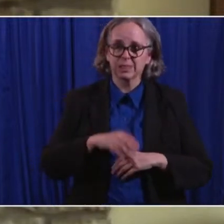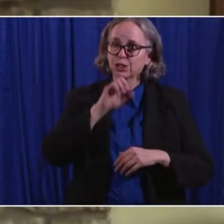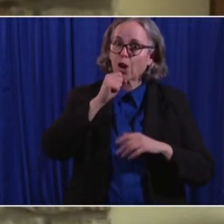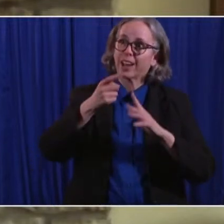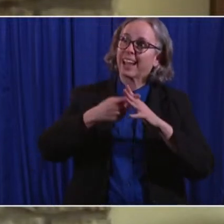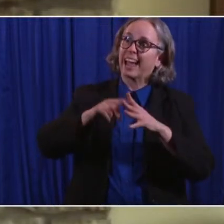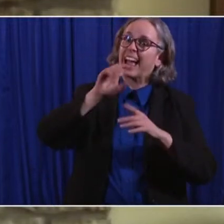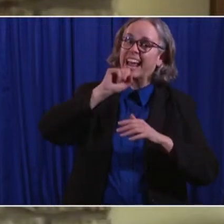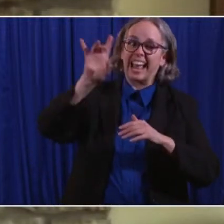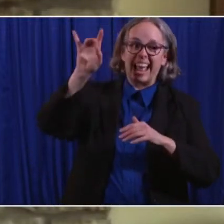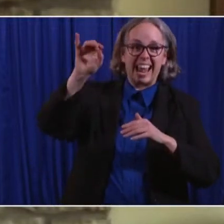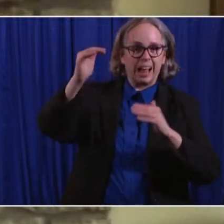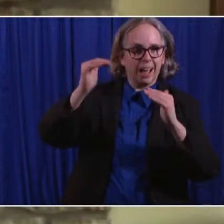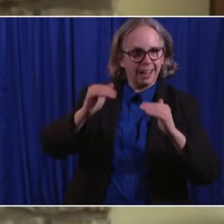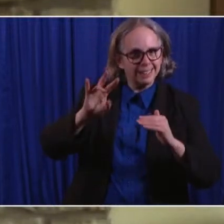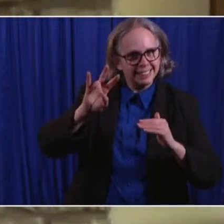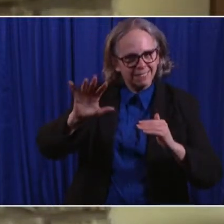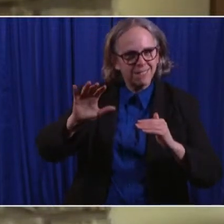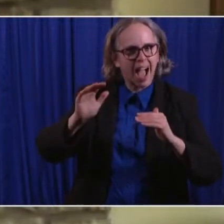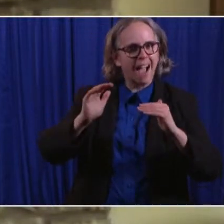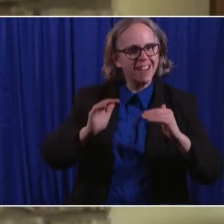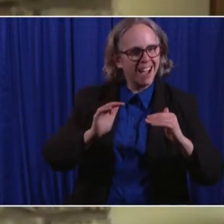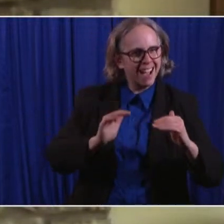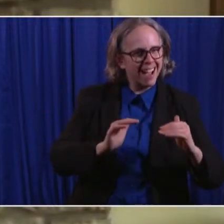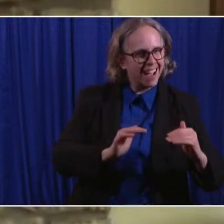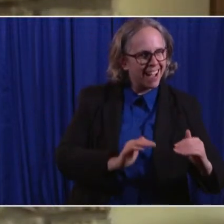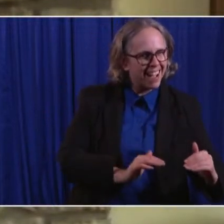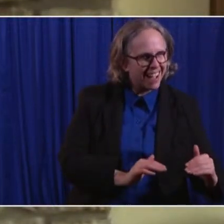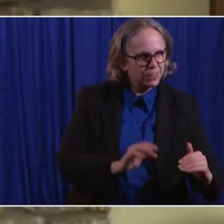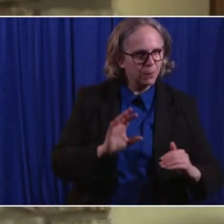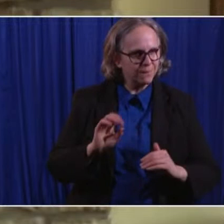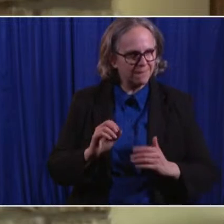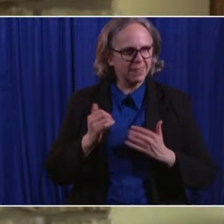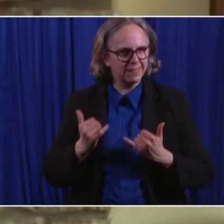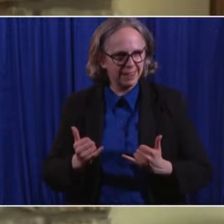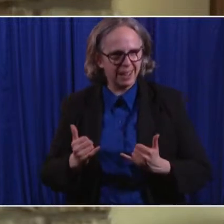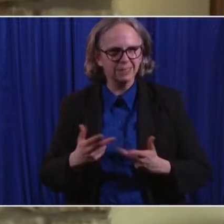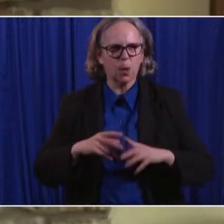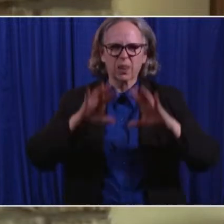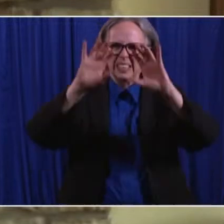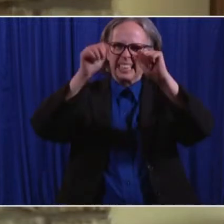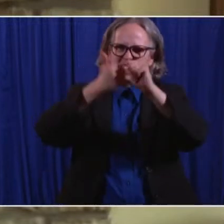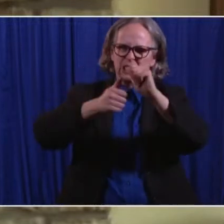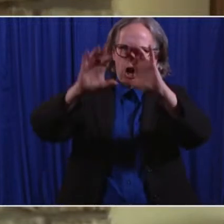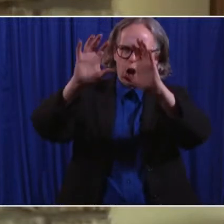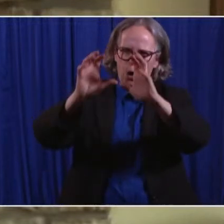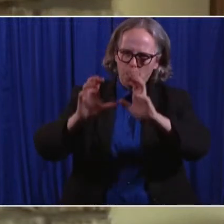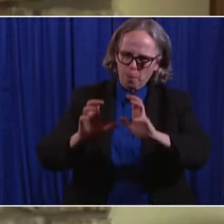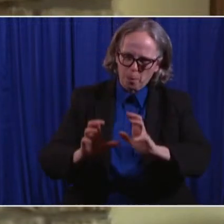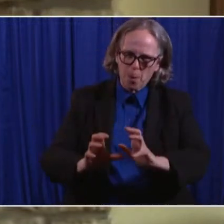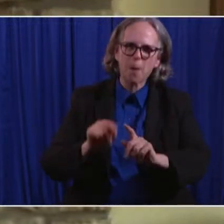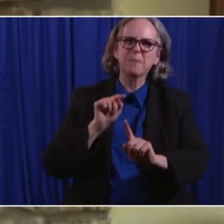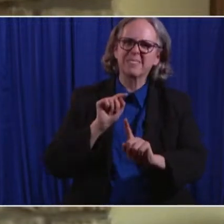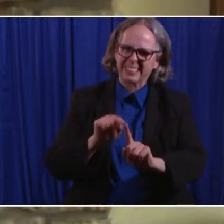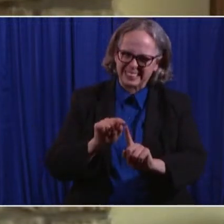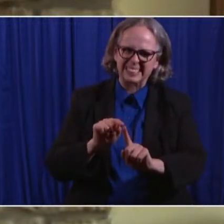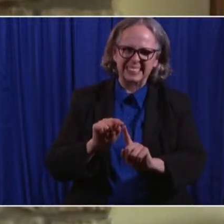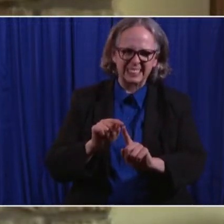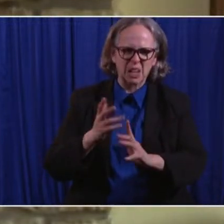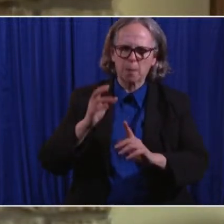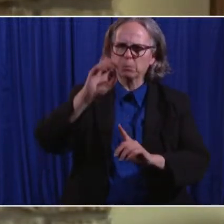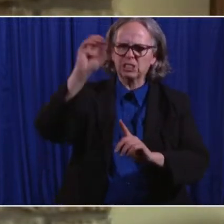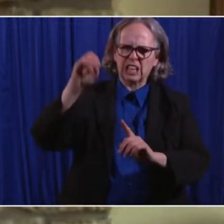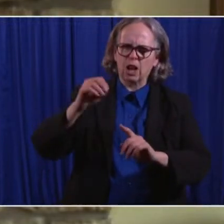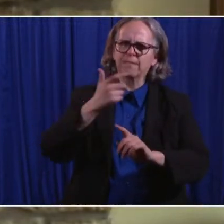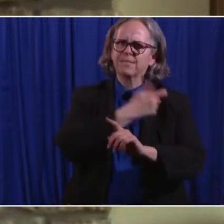80. If you look at each one of those, they all continue to move up slowly now, but they